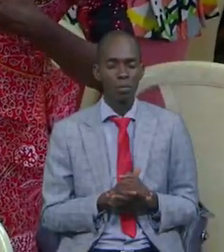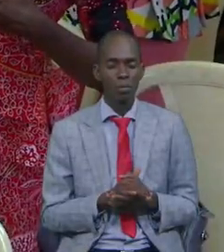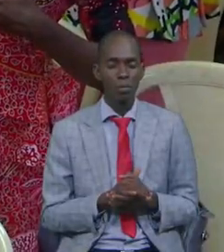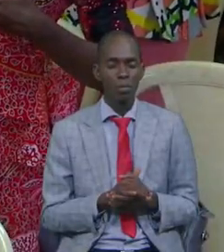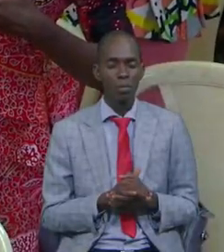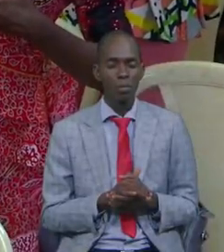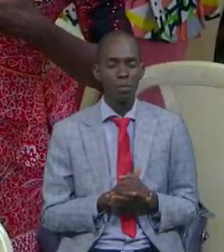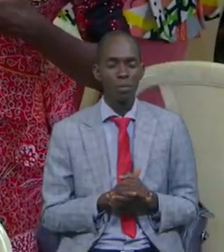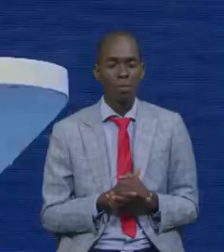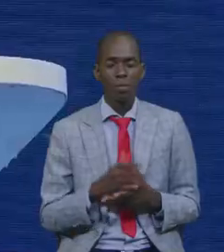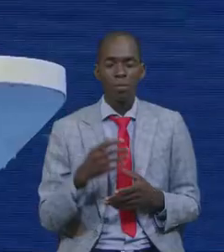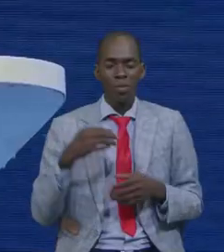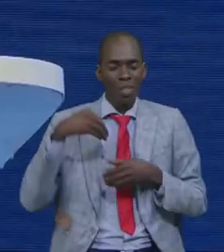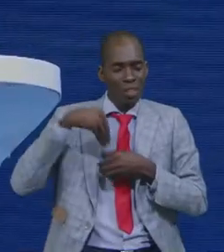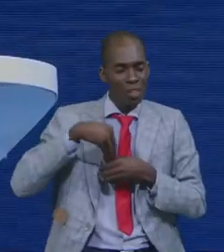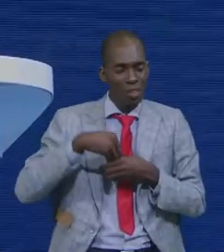Internal